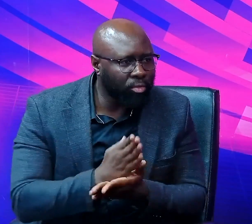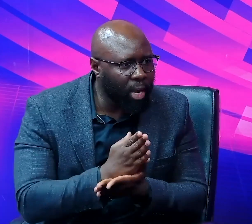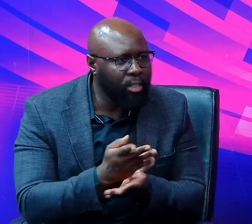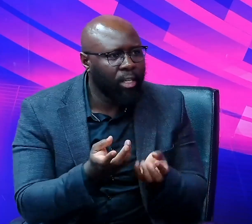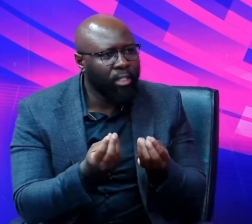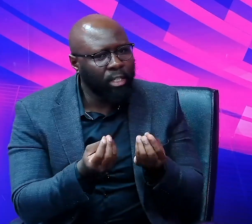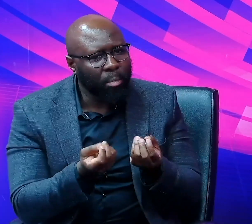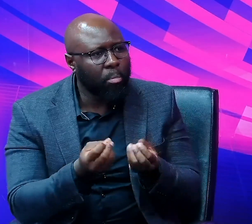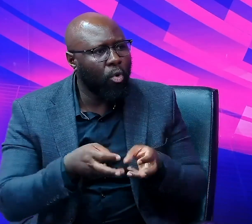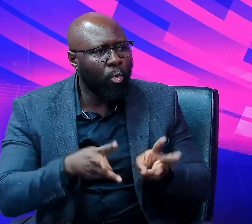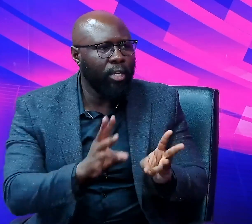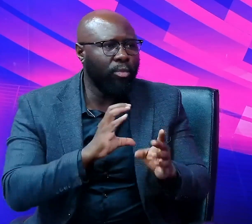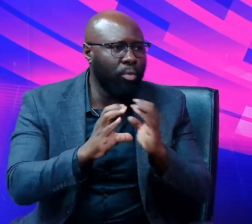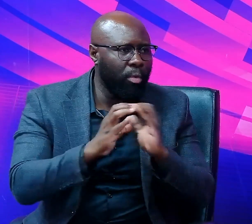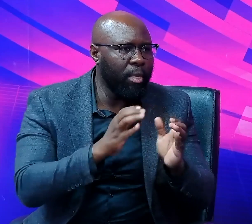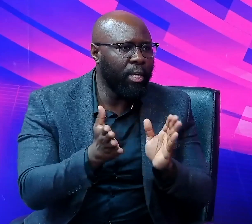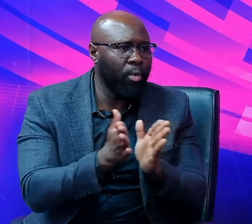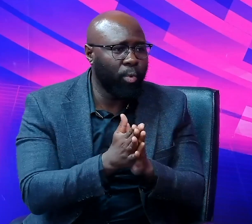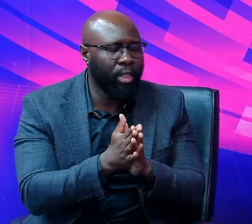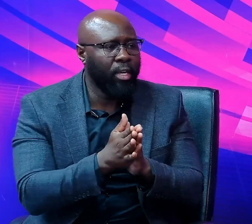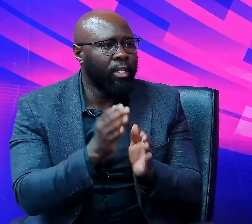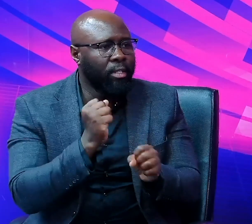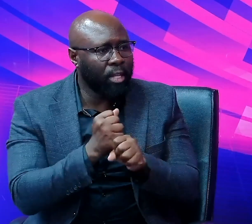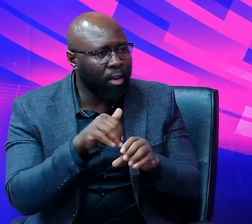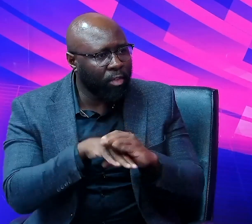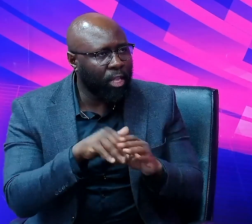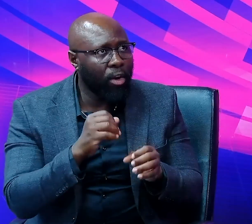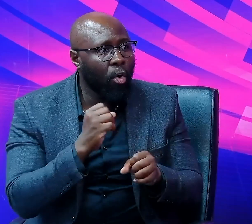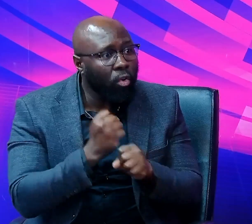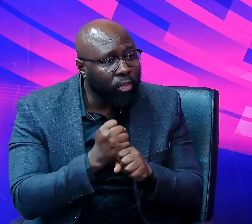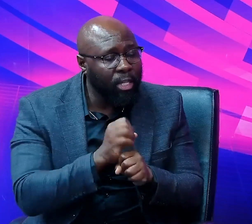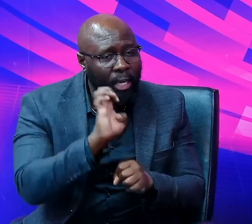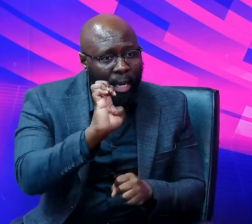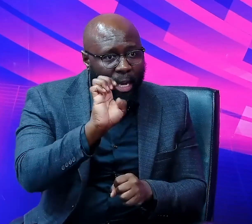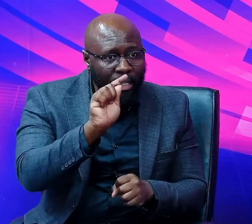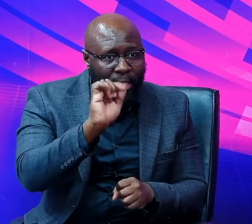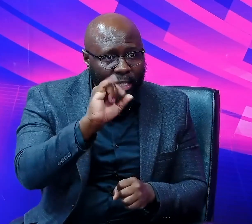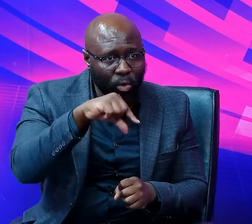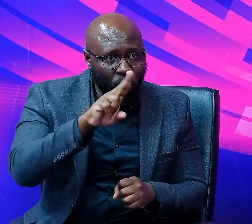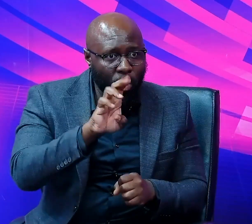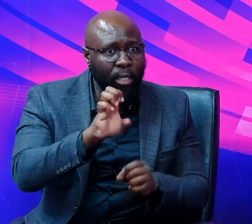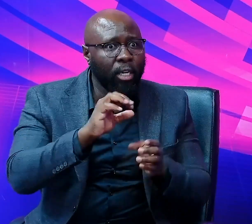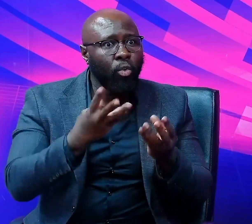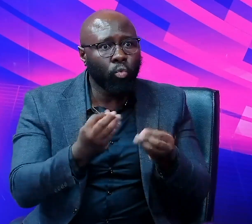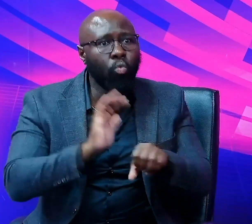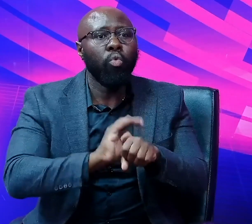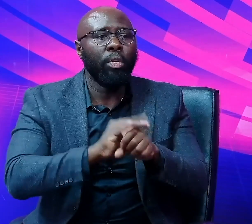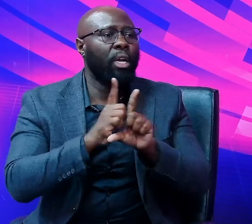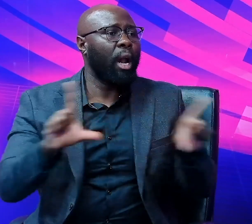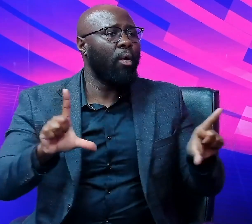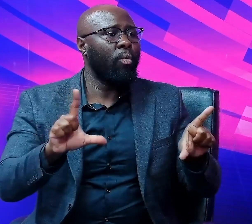disabilities. Disability rights, simple ways of communication, making